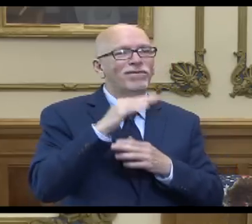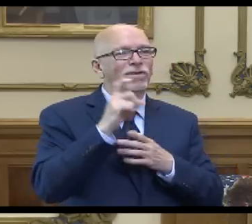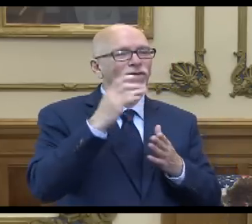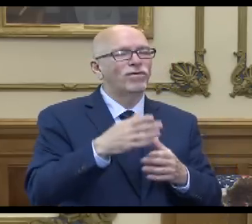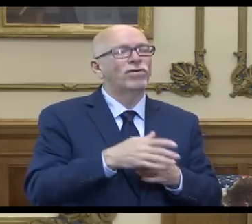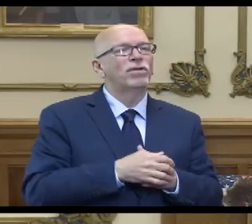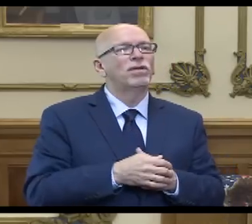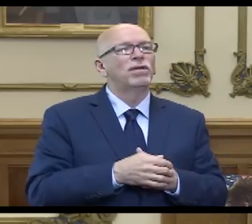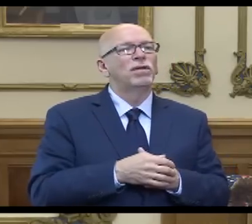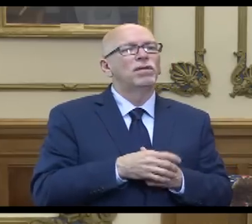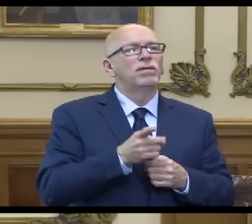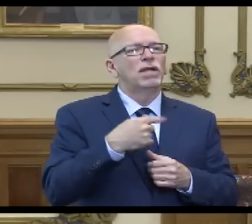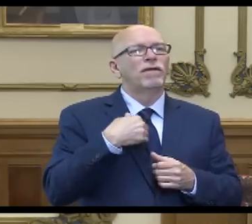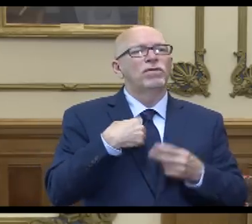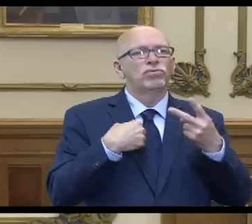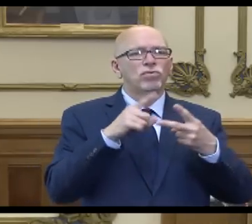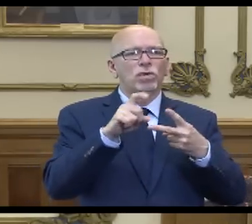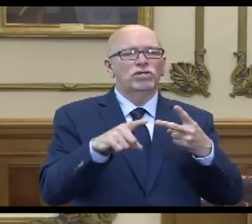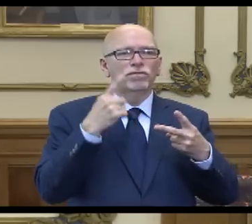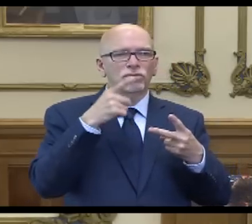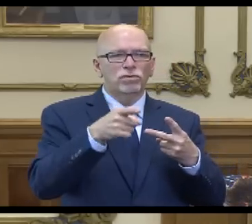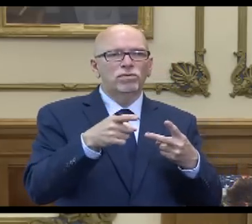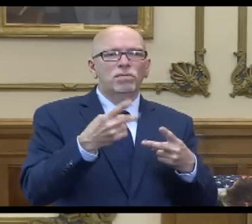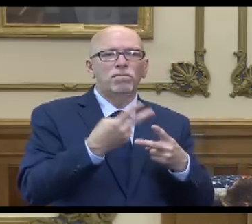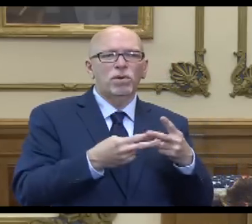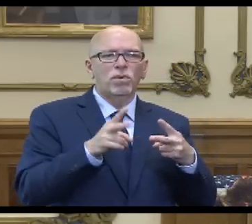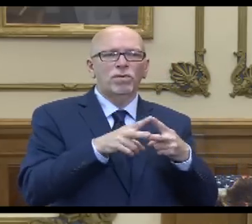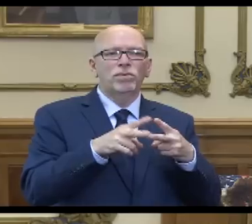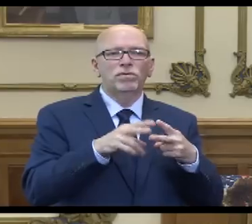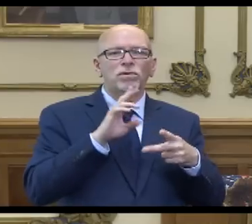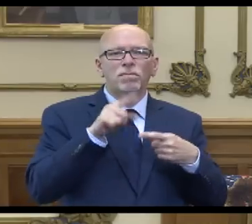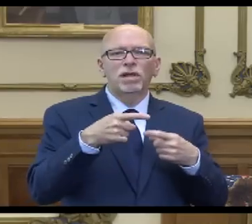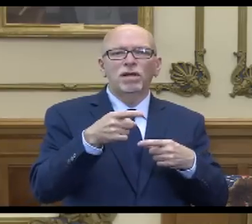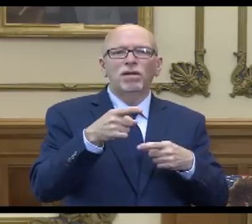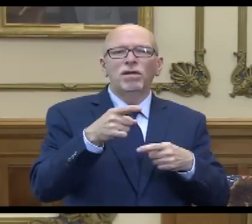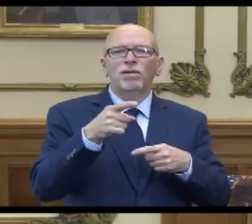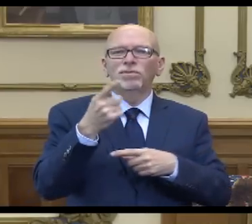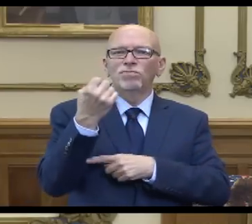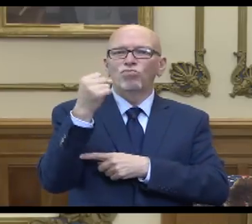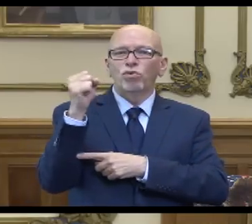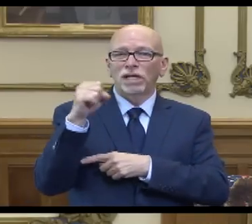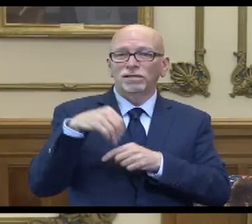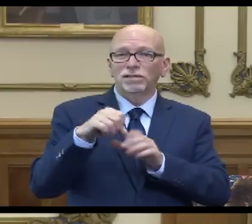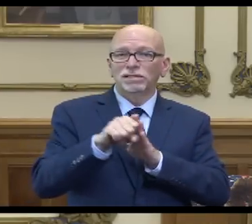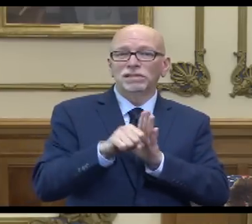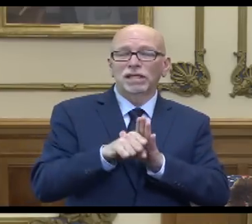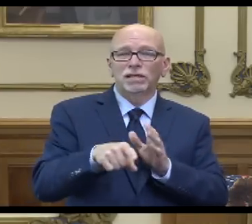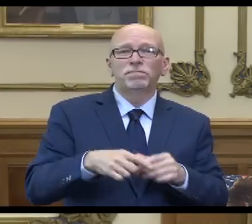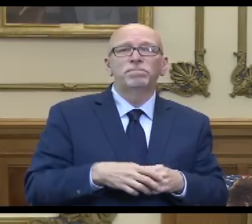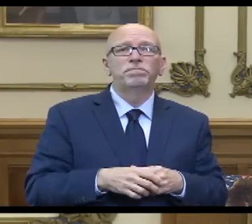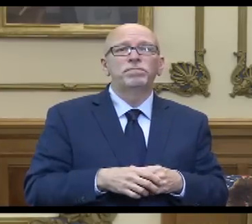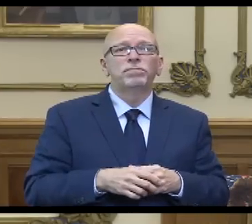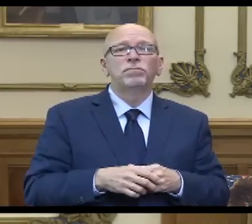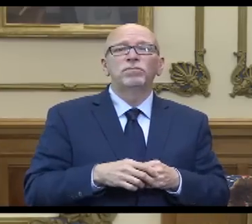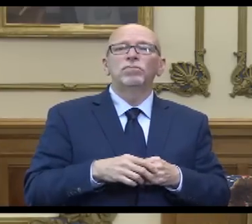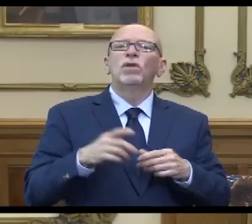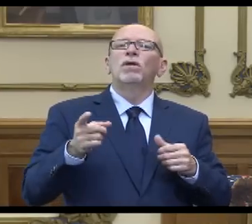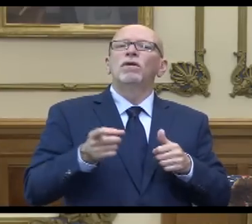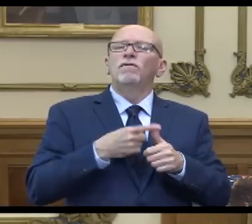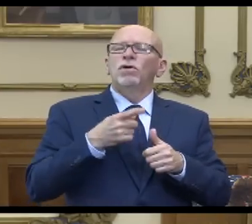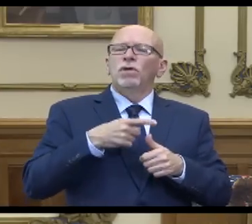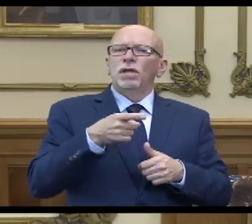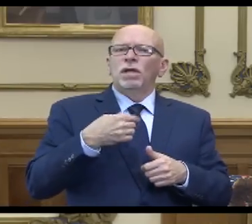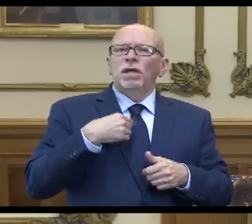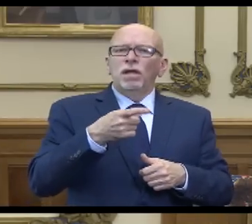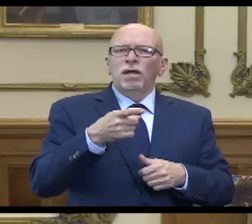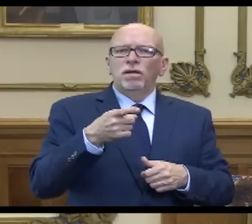Governor. I have two questions for you. Both are about the ongoing protests in the state. First of all, there are reports